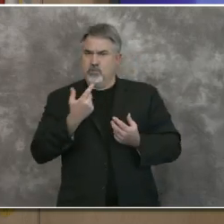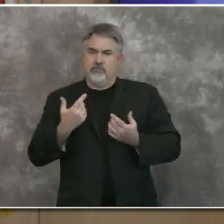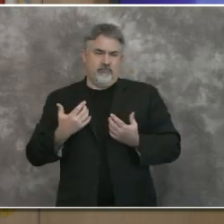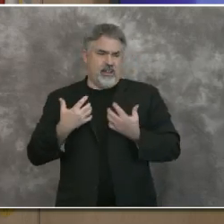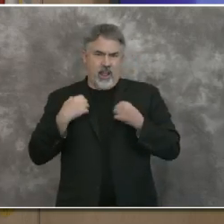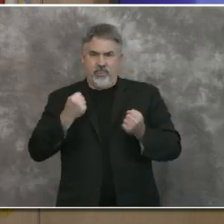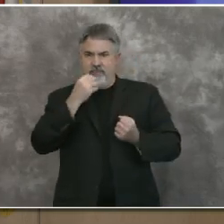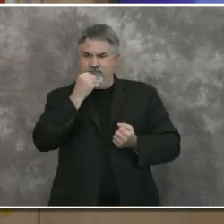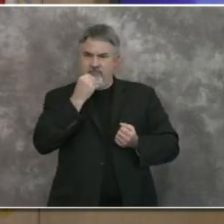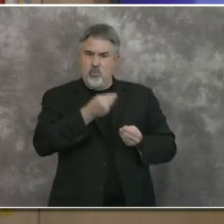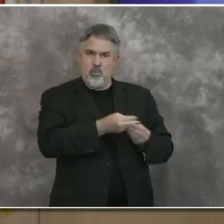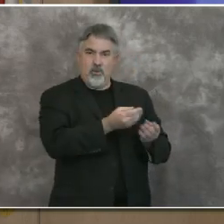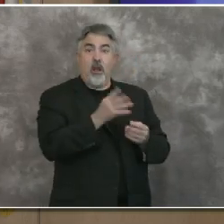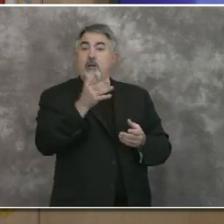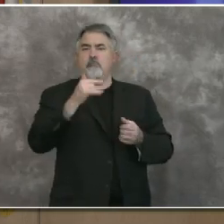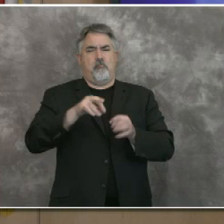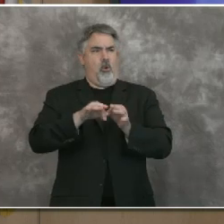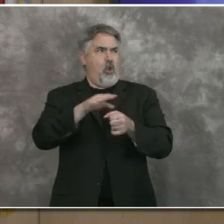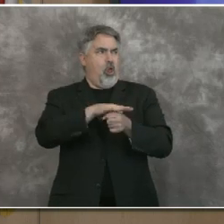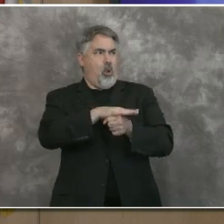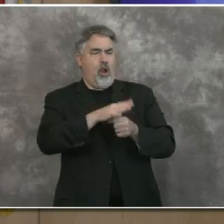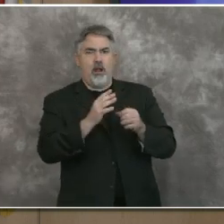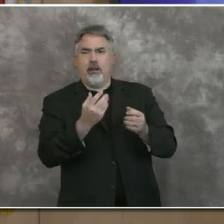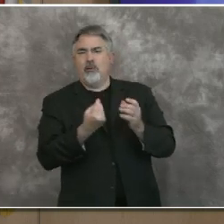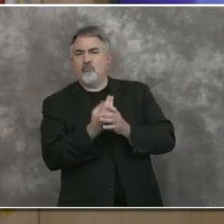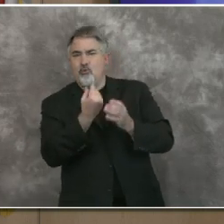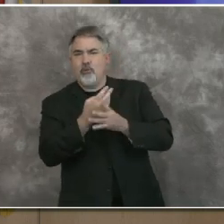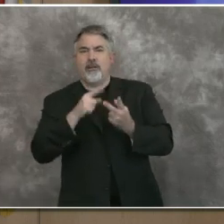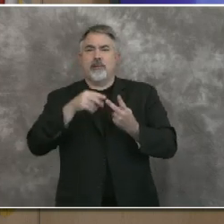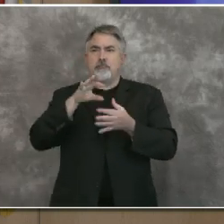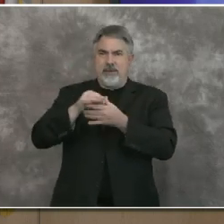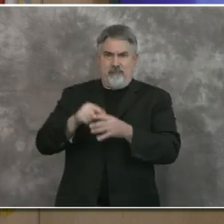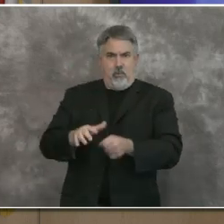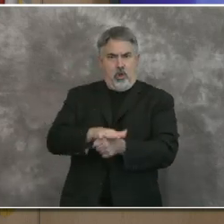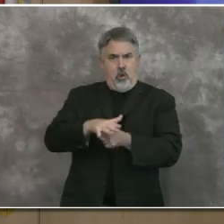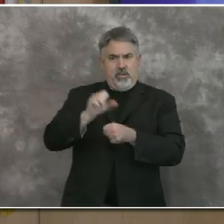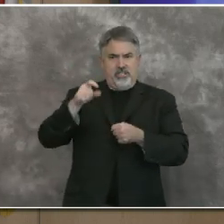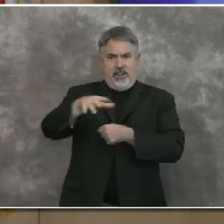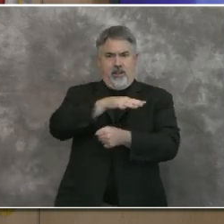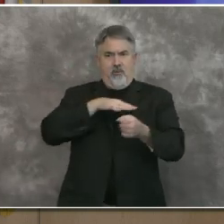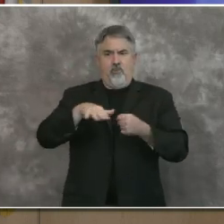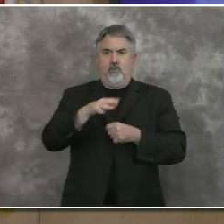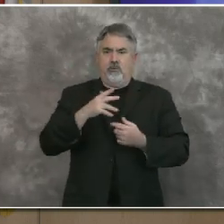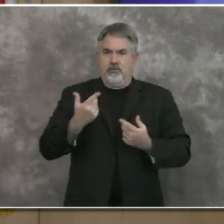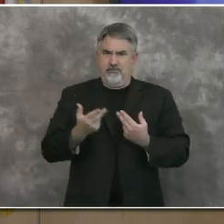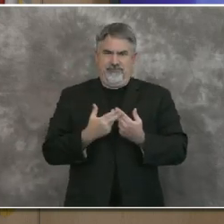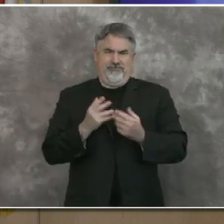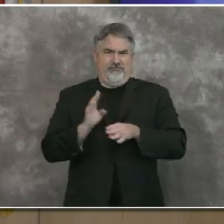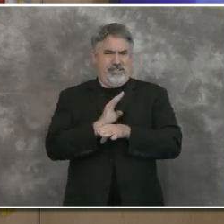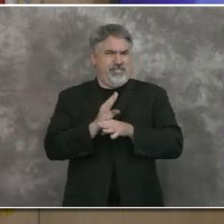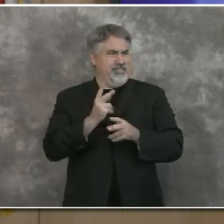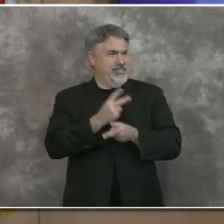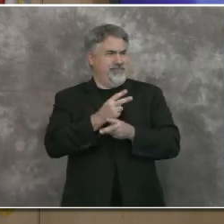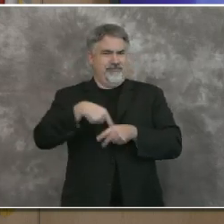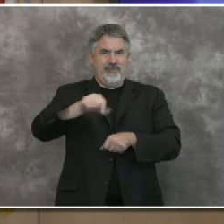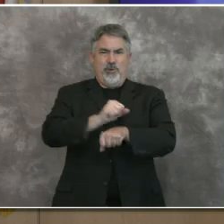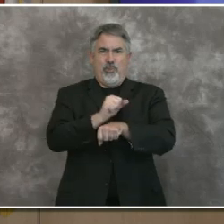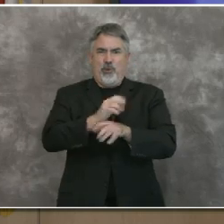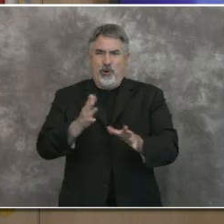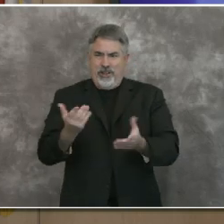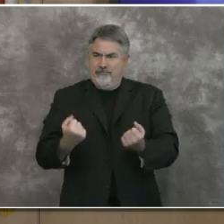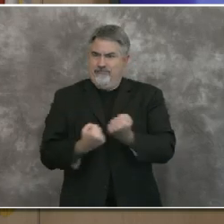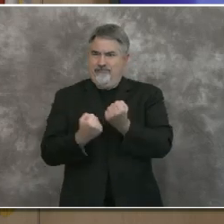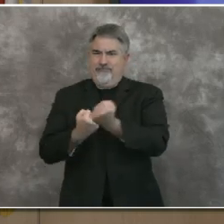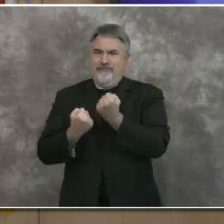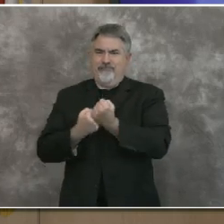had to prioritize local worker retention. Now that we have the restaurants signed up, we are ready to launch this program. It will